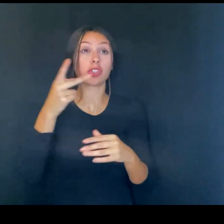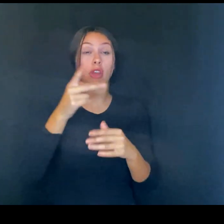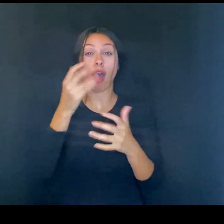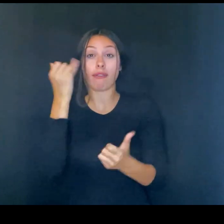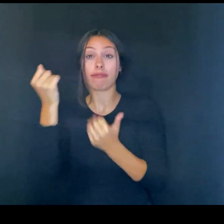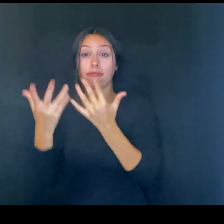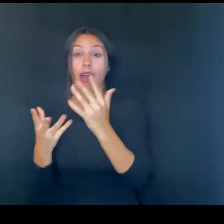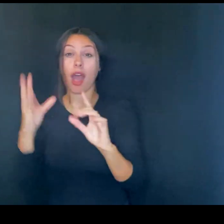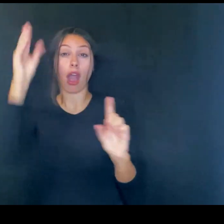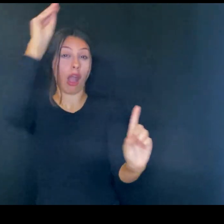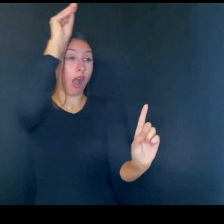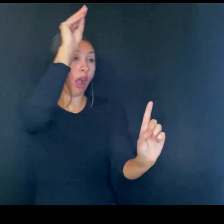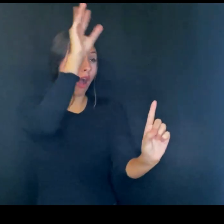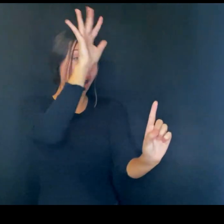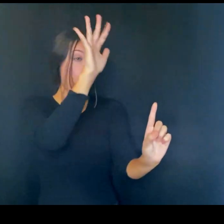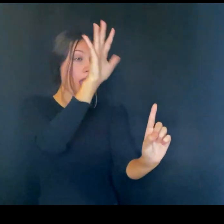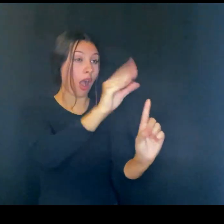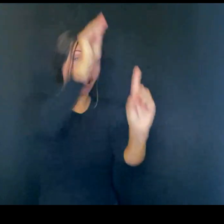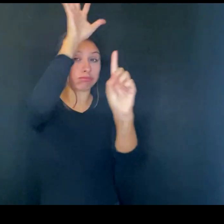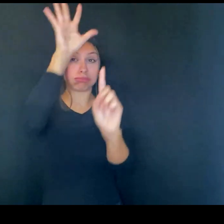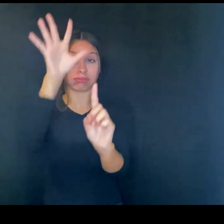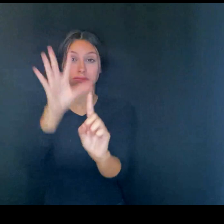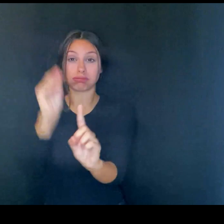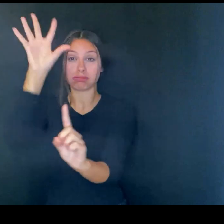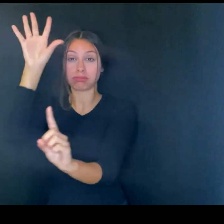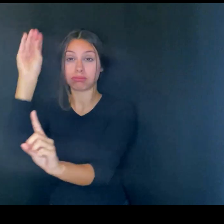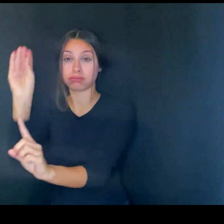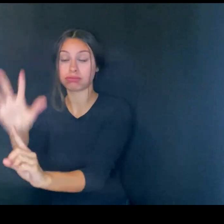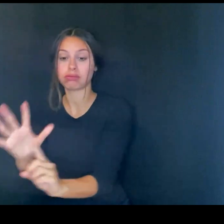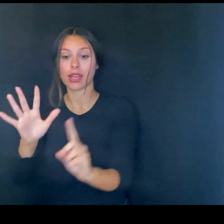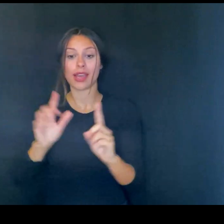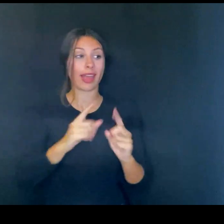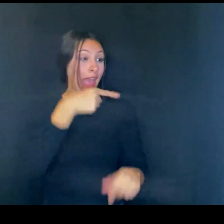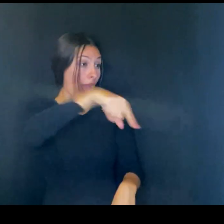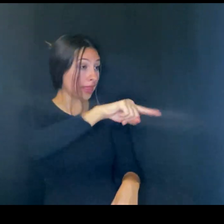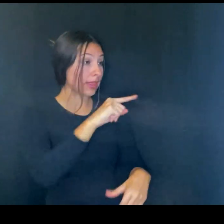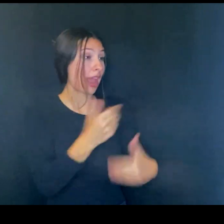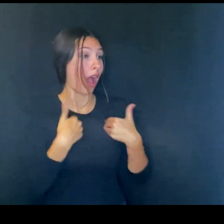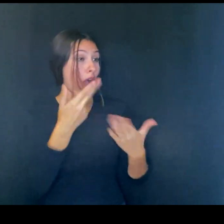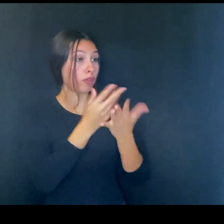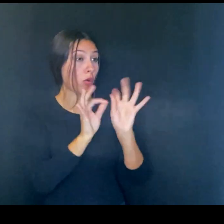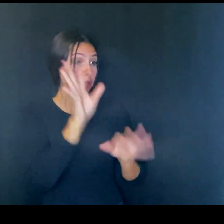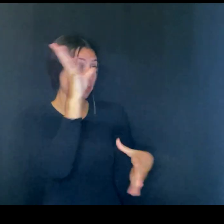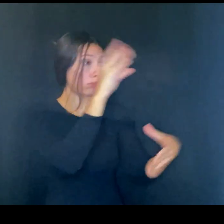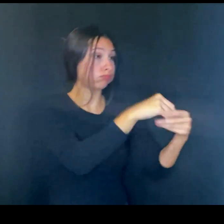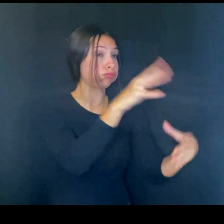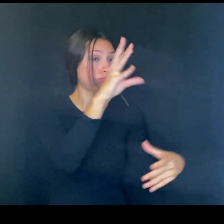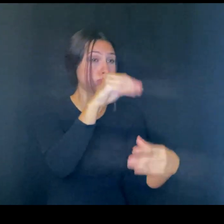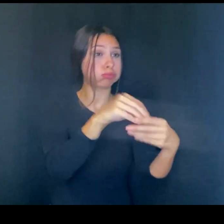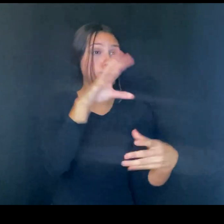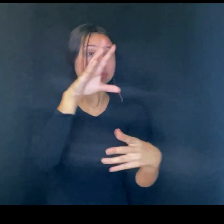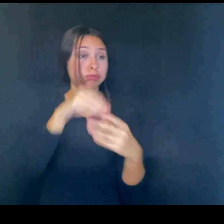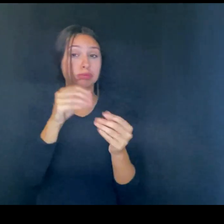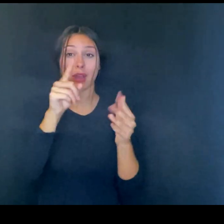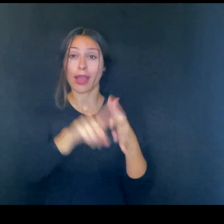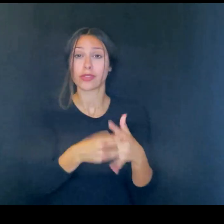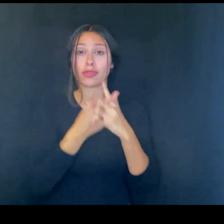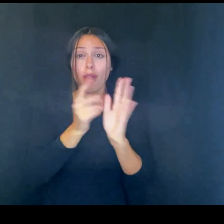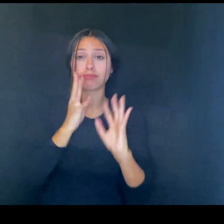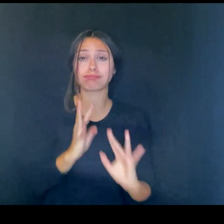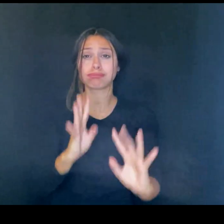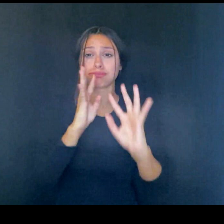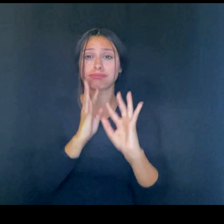fire that came to rest on each of them. They were filled with the Holy Spirit and began to speak in other